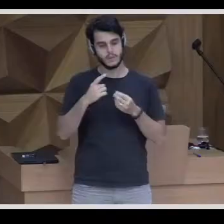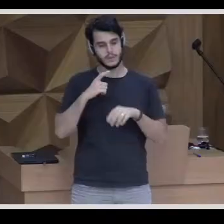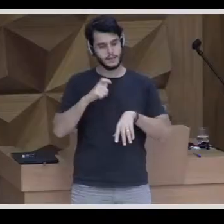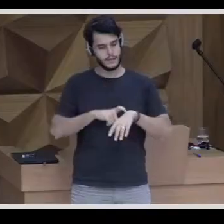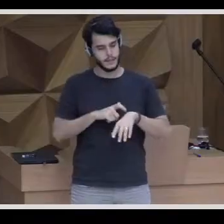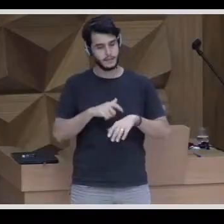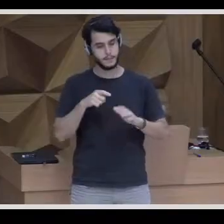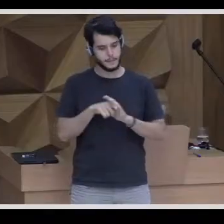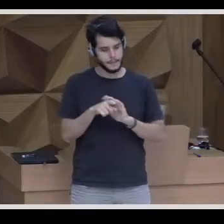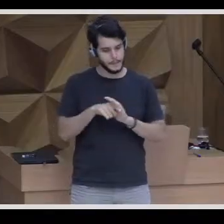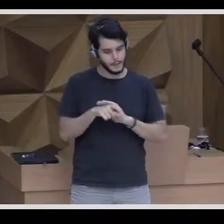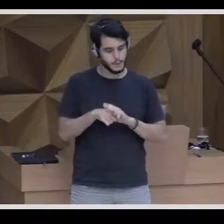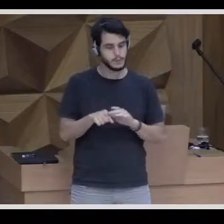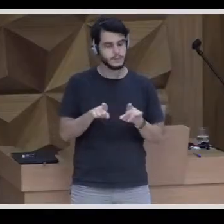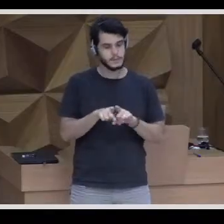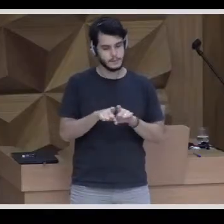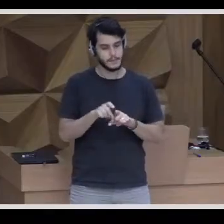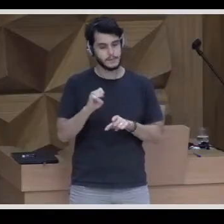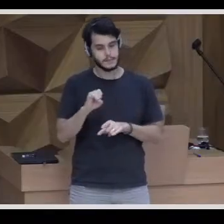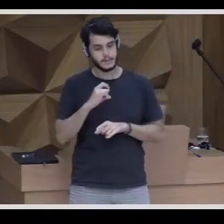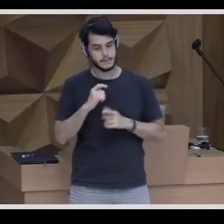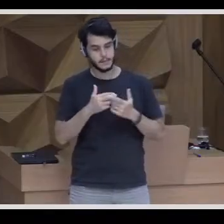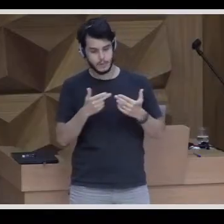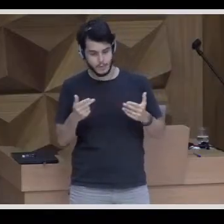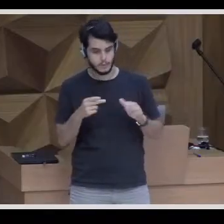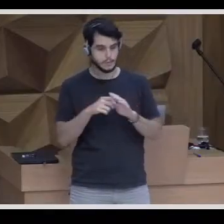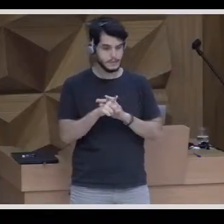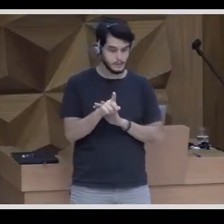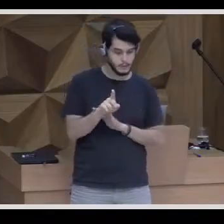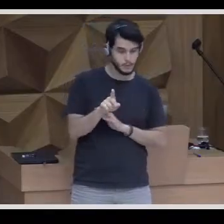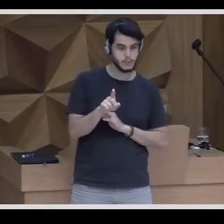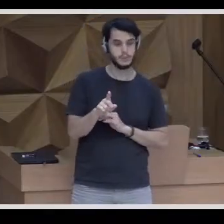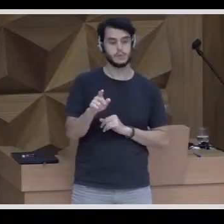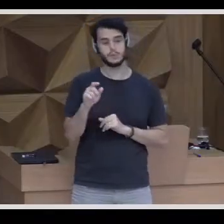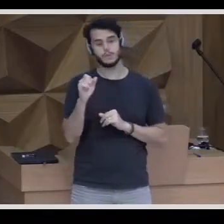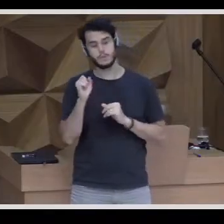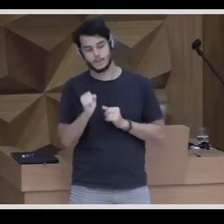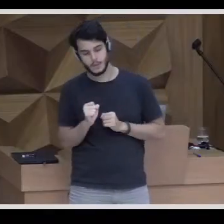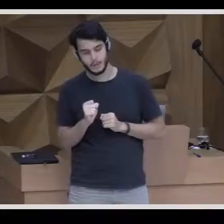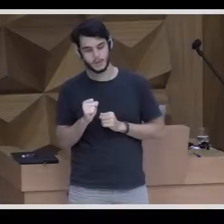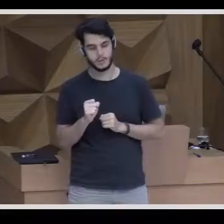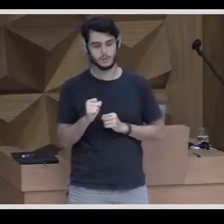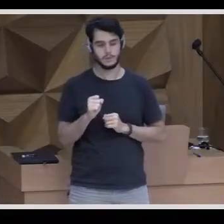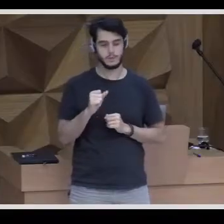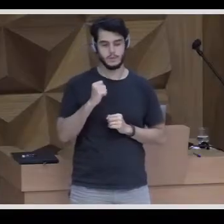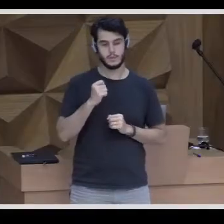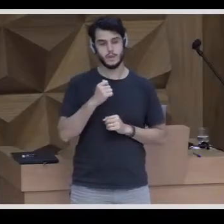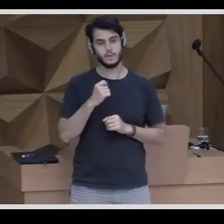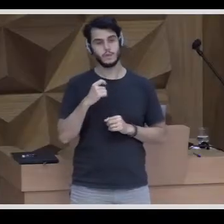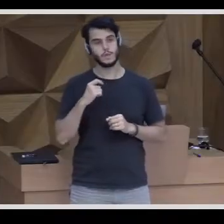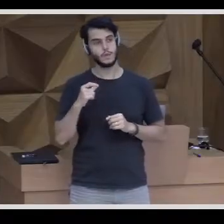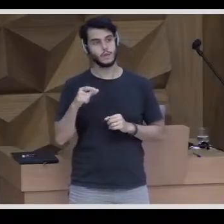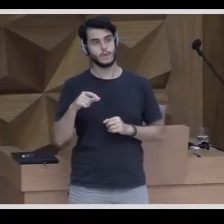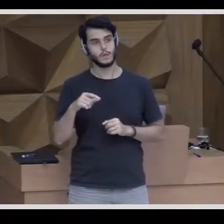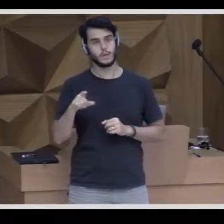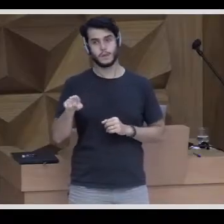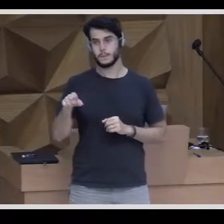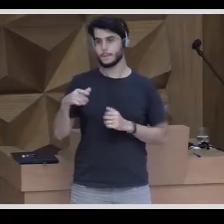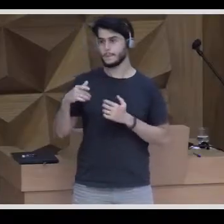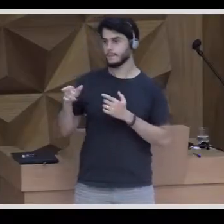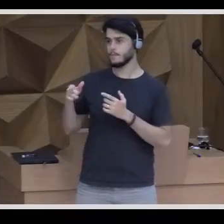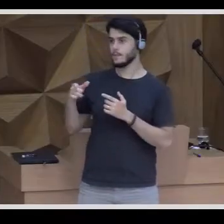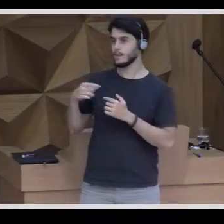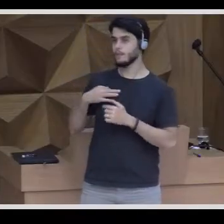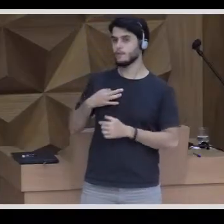so if you have a question, I'll have this volunteer take the mic so you can speak up.